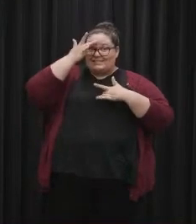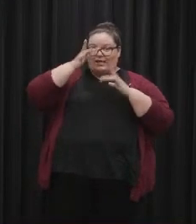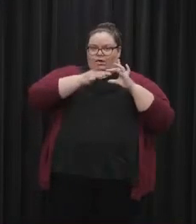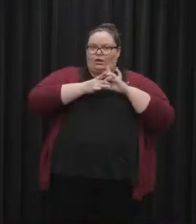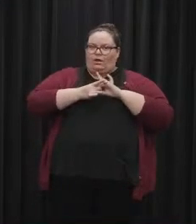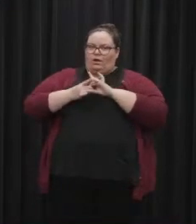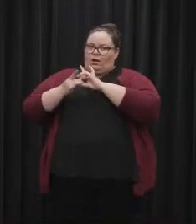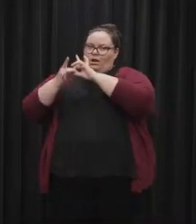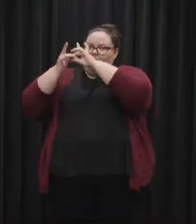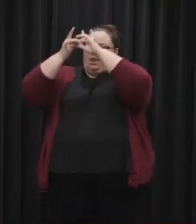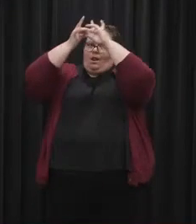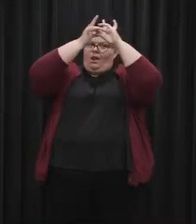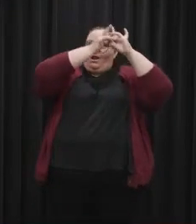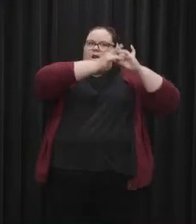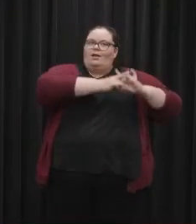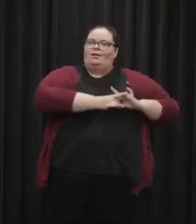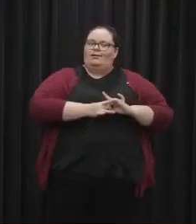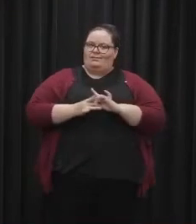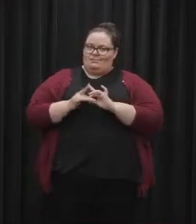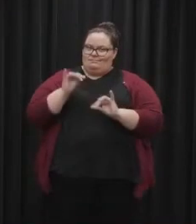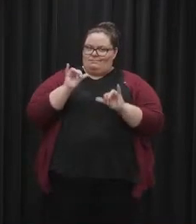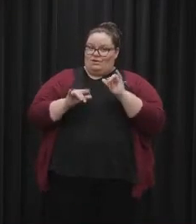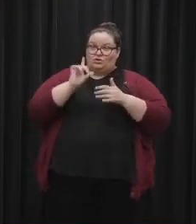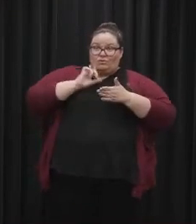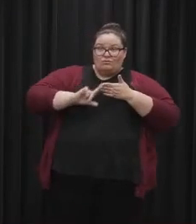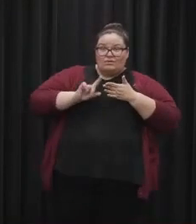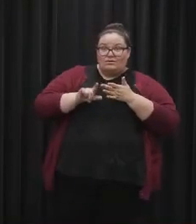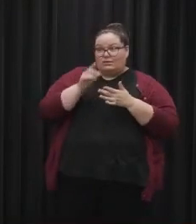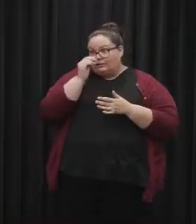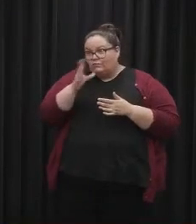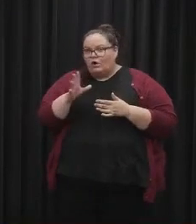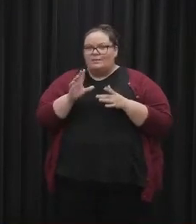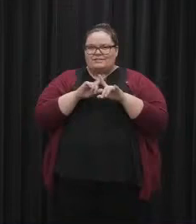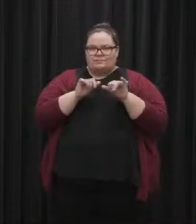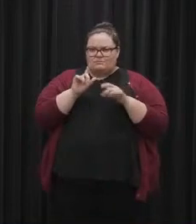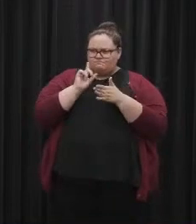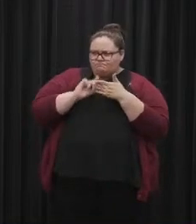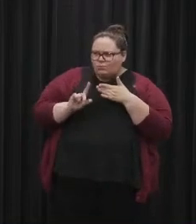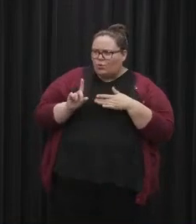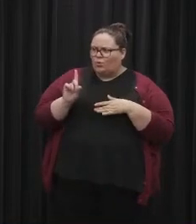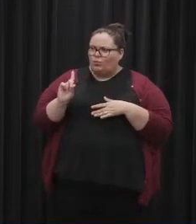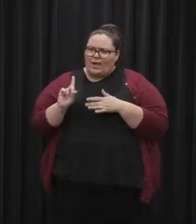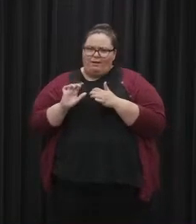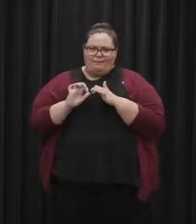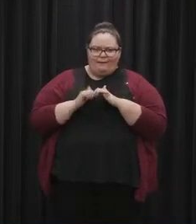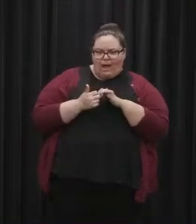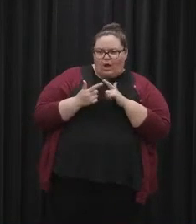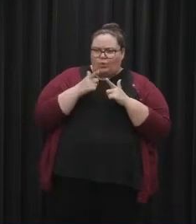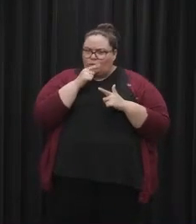community transmission. So all the work that has needed to be done over the course of the last week has been done.